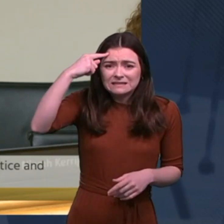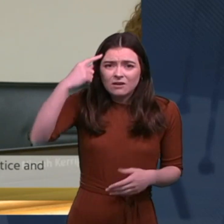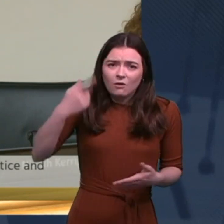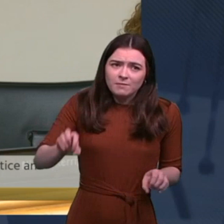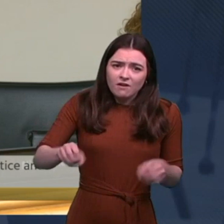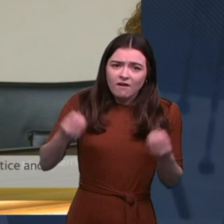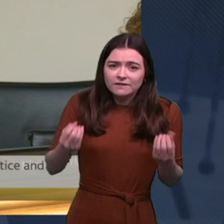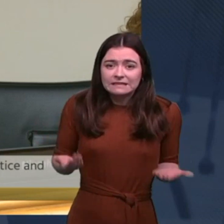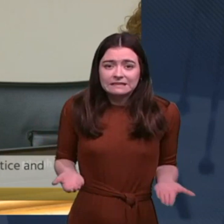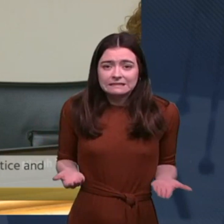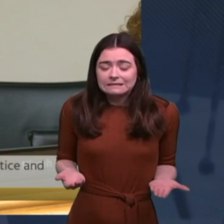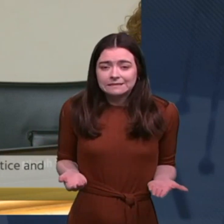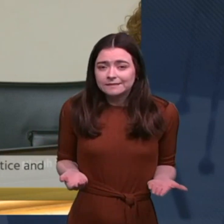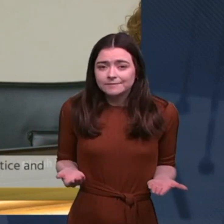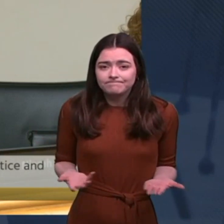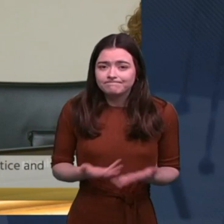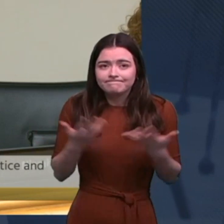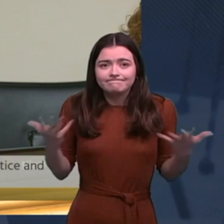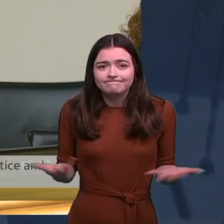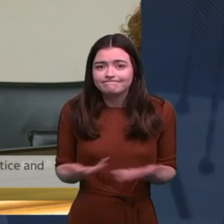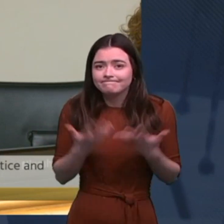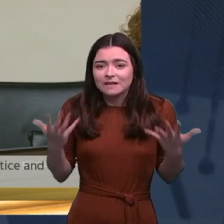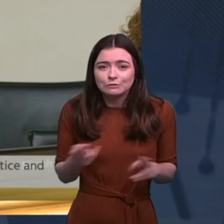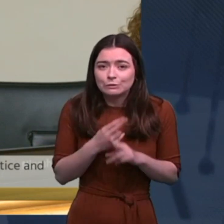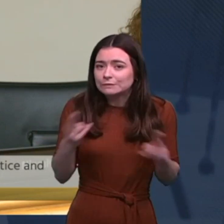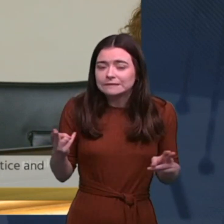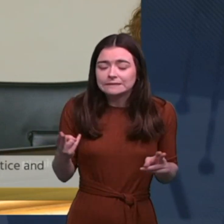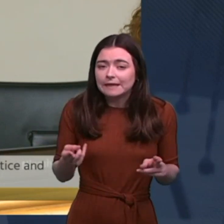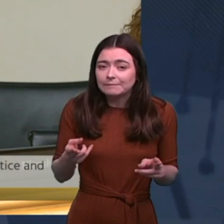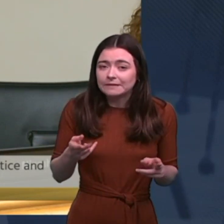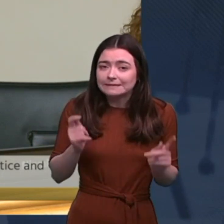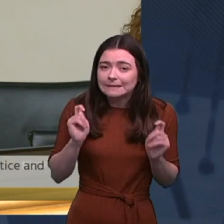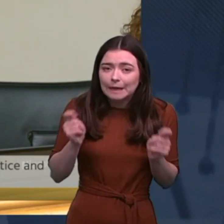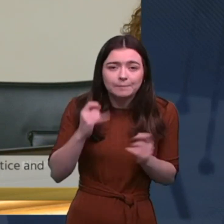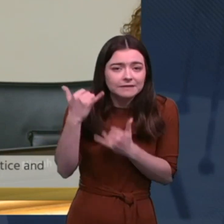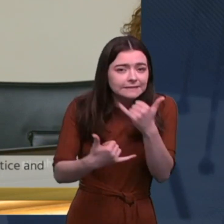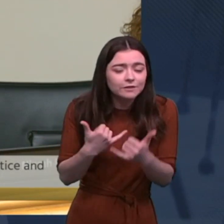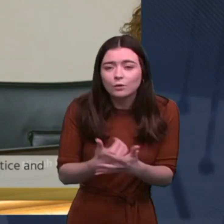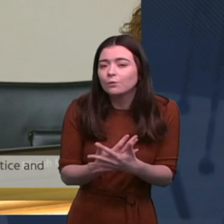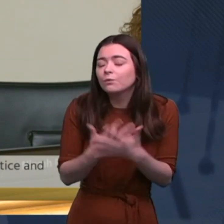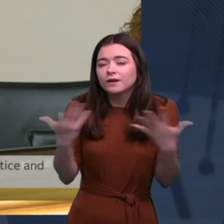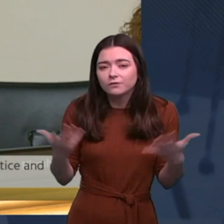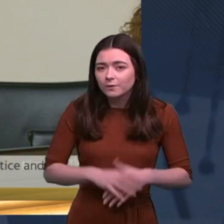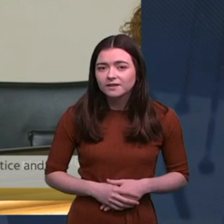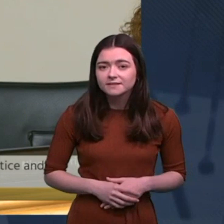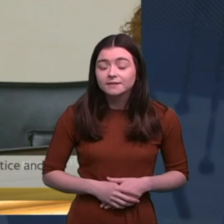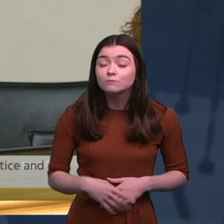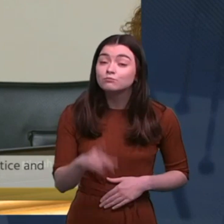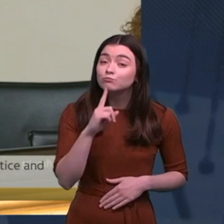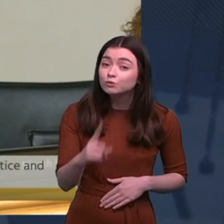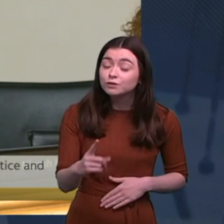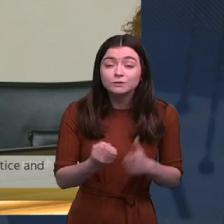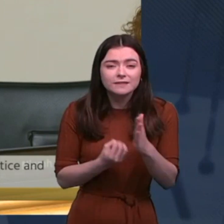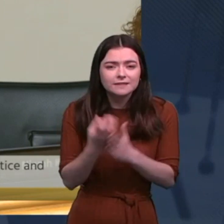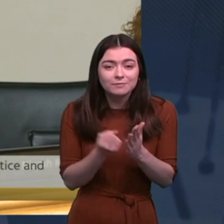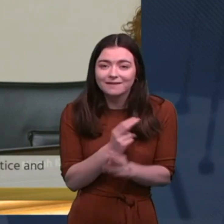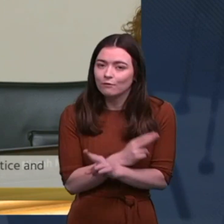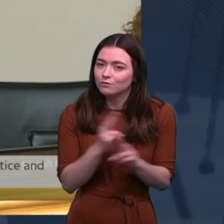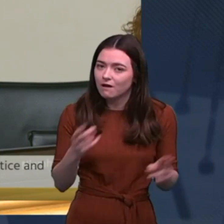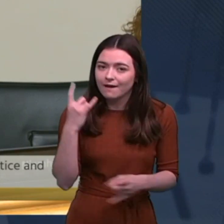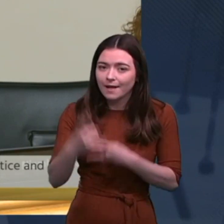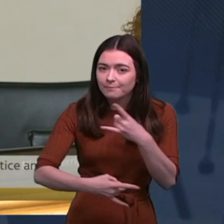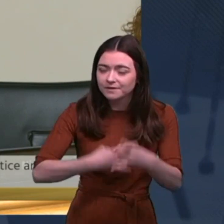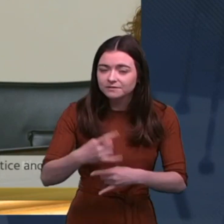offered this and I won't get the 6 half-hour speech therapies this year, or whatever the case may be. But it was explained that that wasn't the